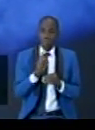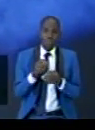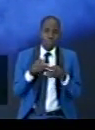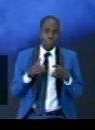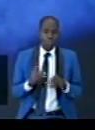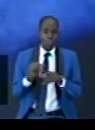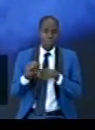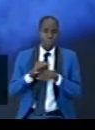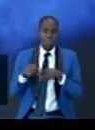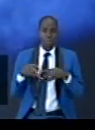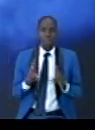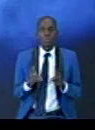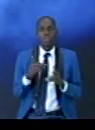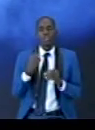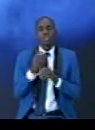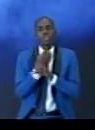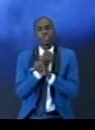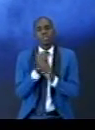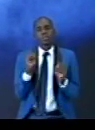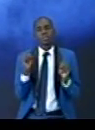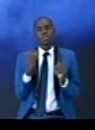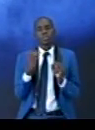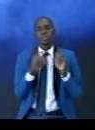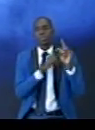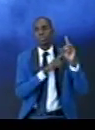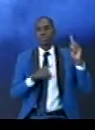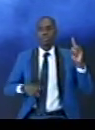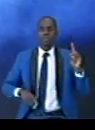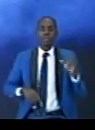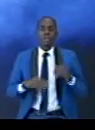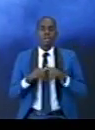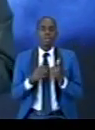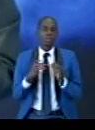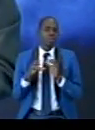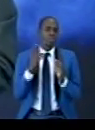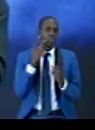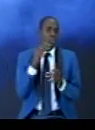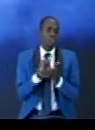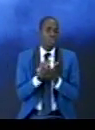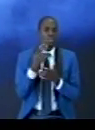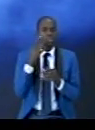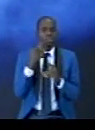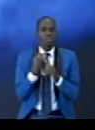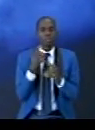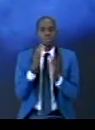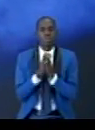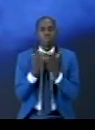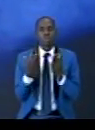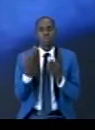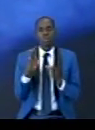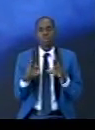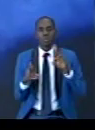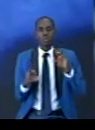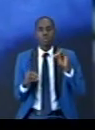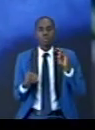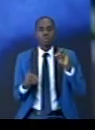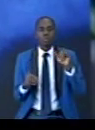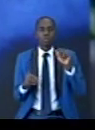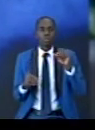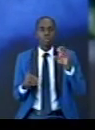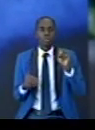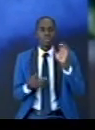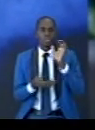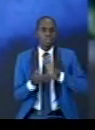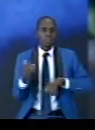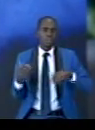the Lord. How do I get that now under the new covenant? Romans chapter 10, I'm reading from verse 9. In Romans chapter